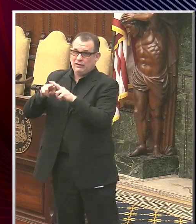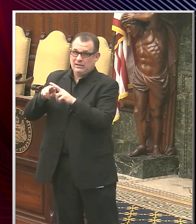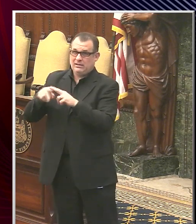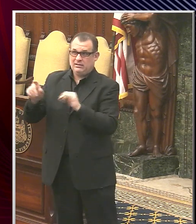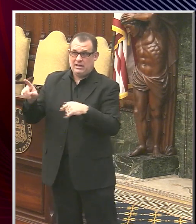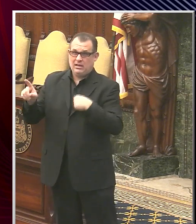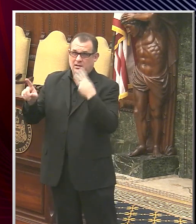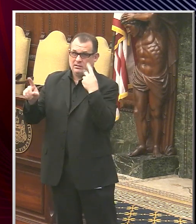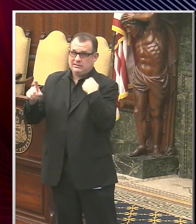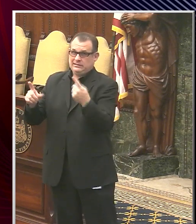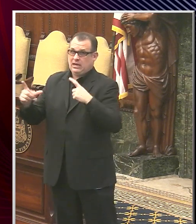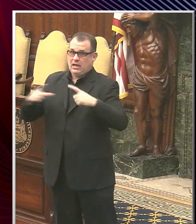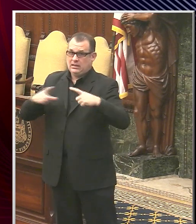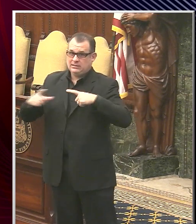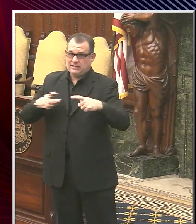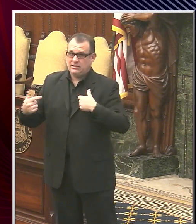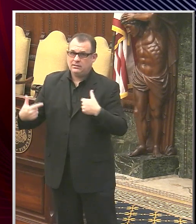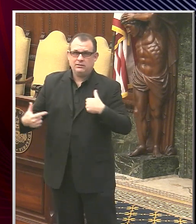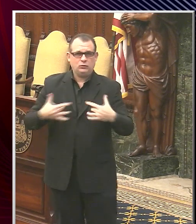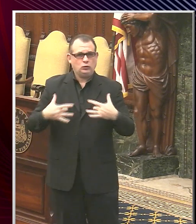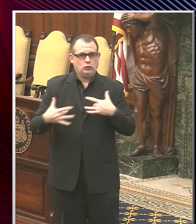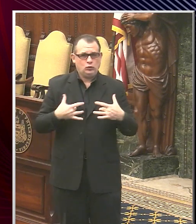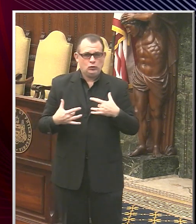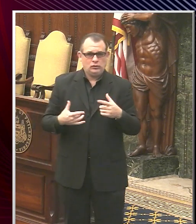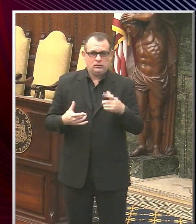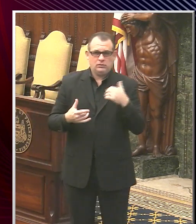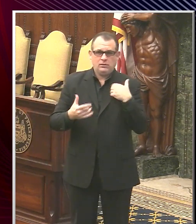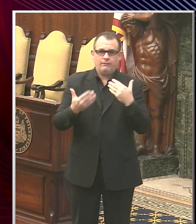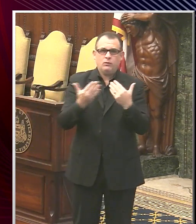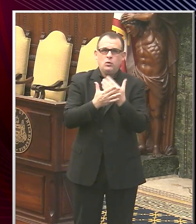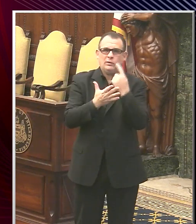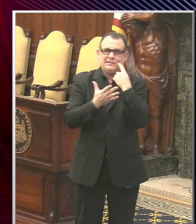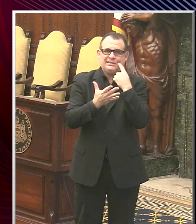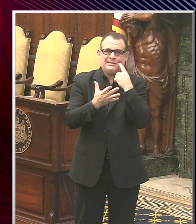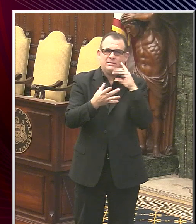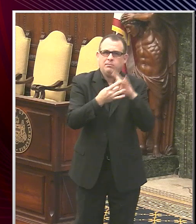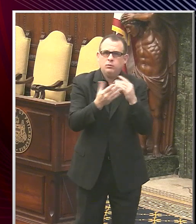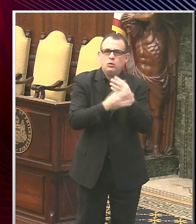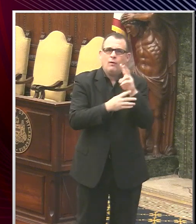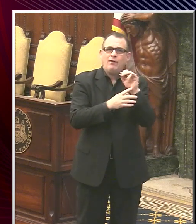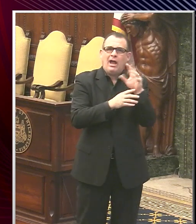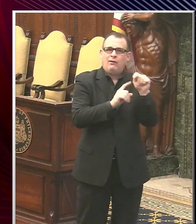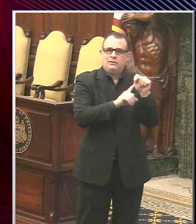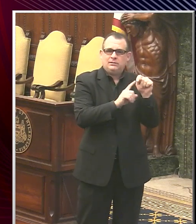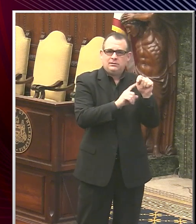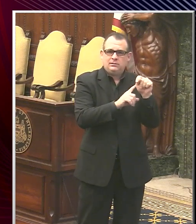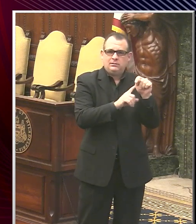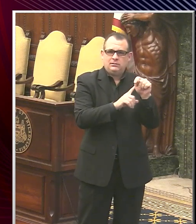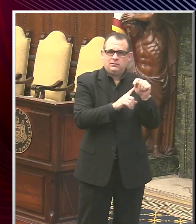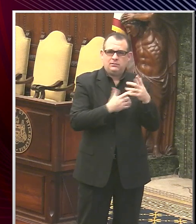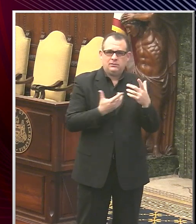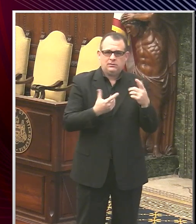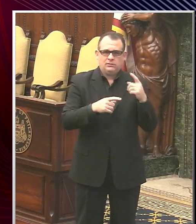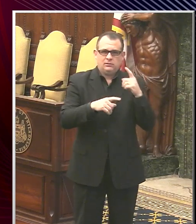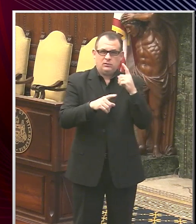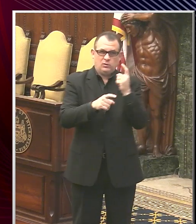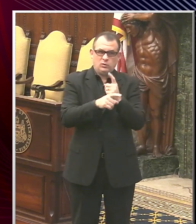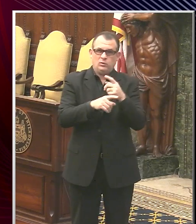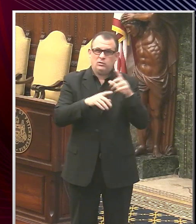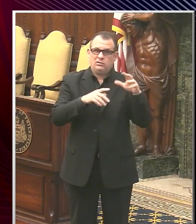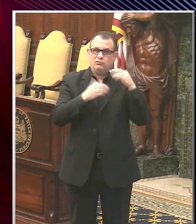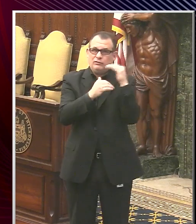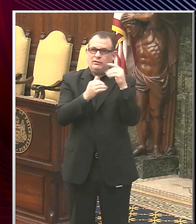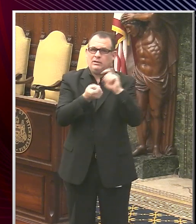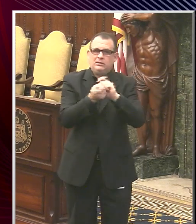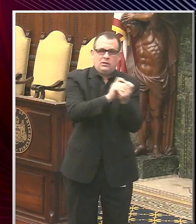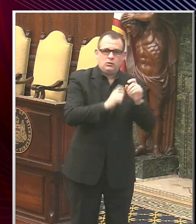continued concerns about the new variant of the virus. I'll talk about that, and I'll give an update on vaccination and an update on our restrictions. First, though, the